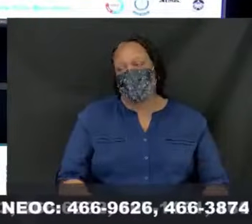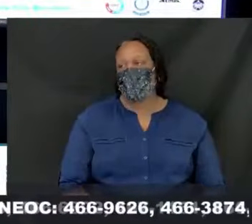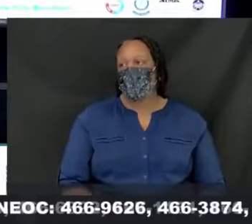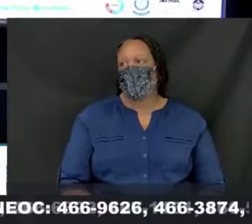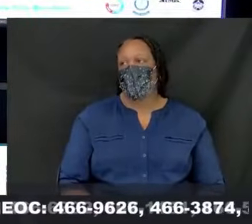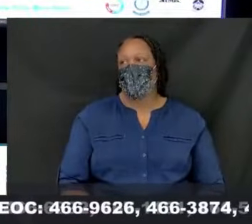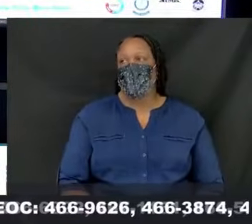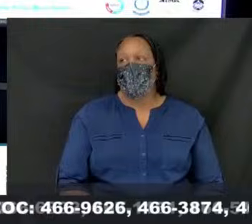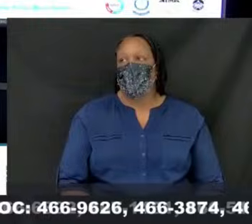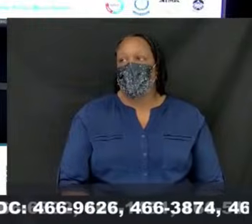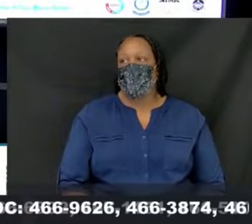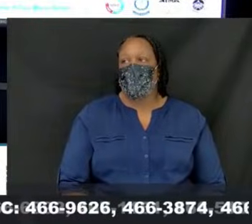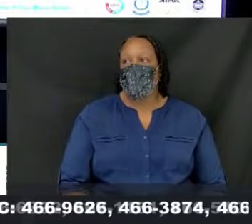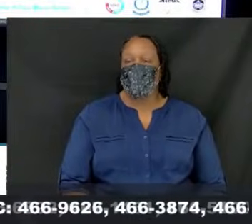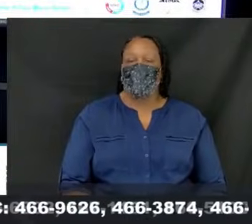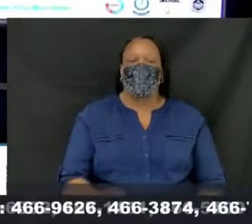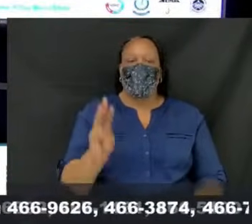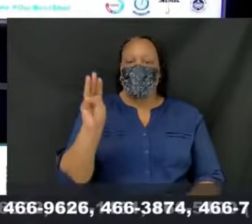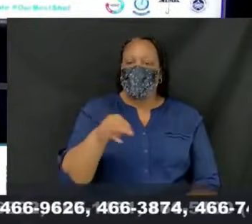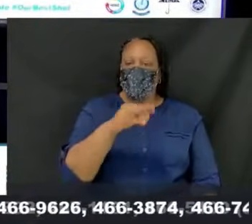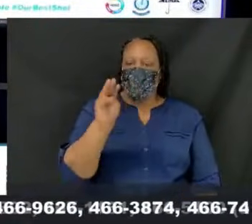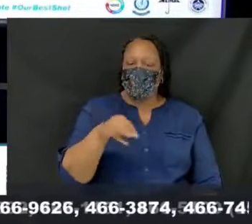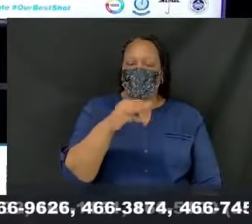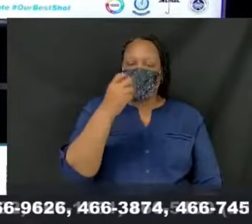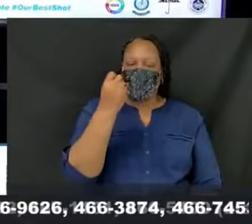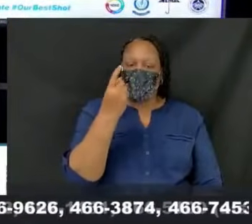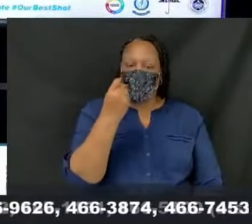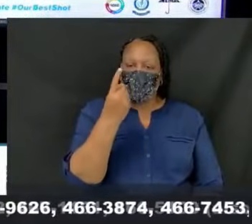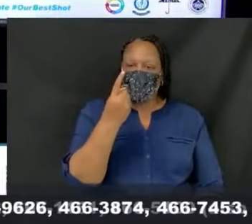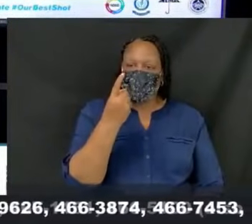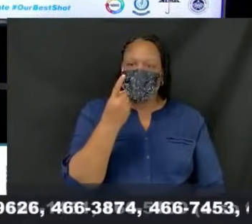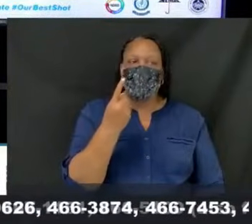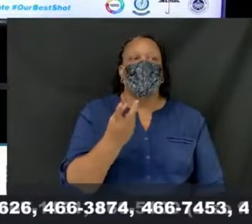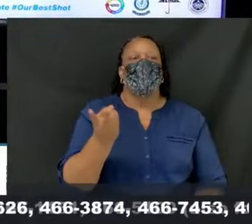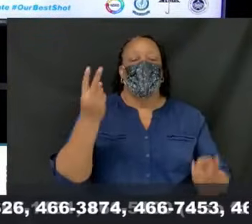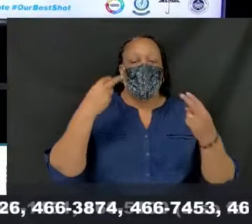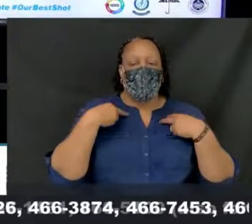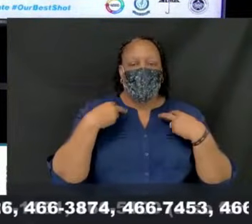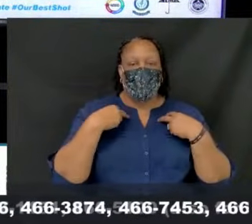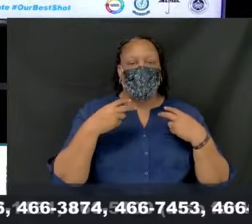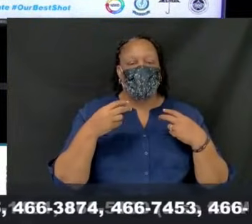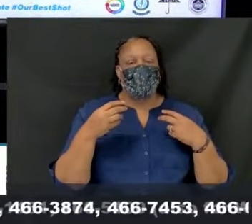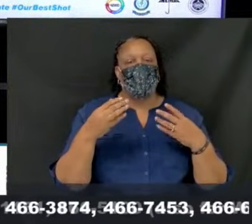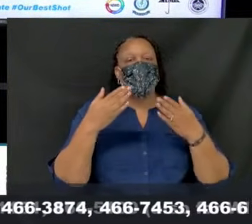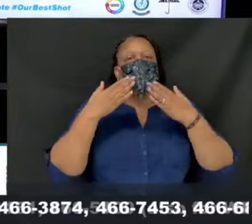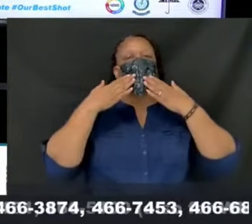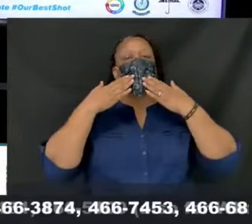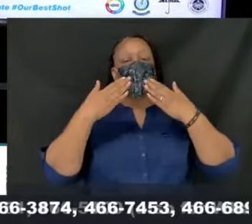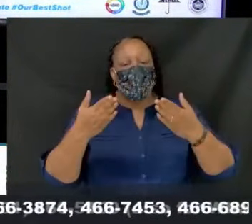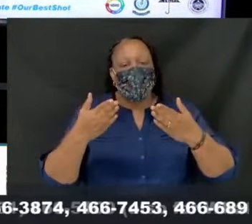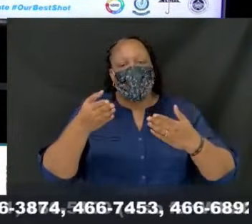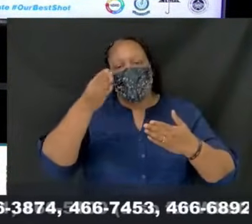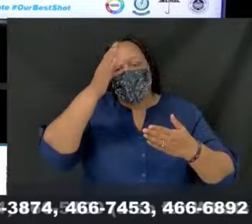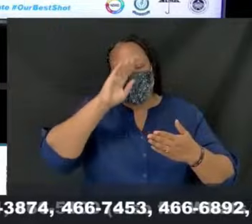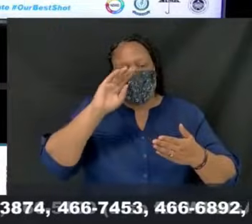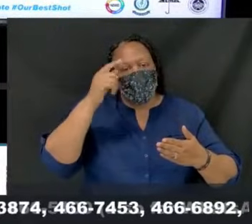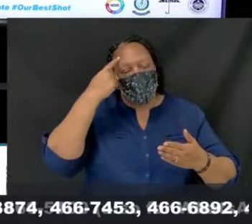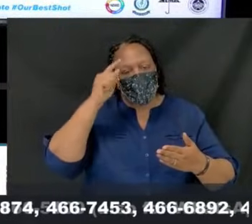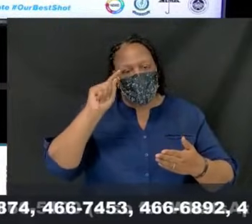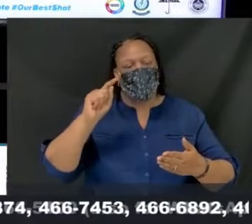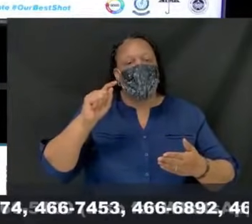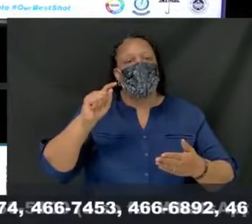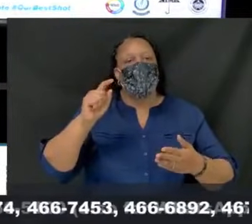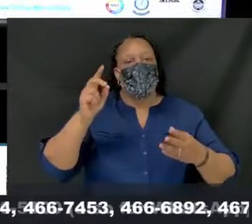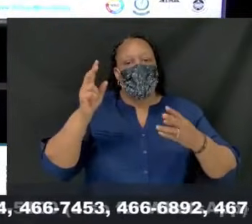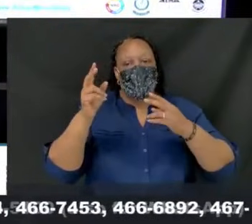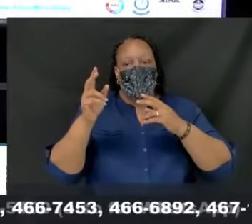11th, we will have a Thanksgiving service virtually. So please log on. And also let's thank God for